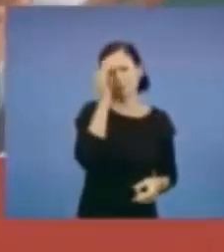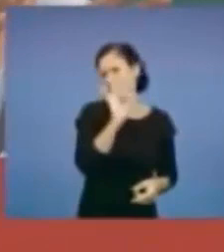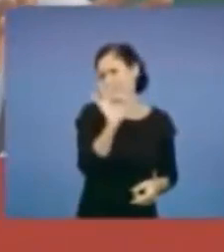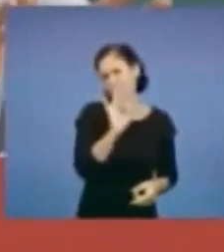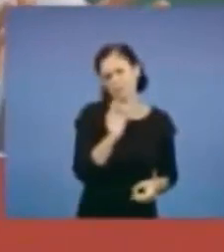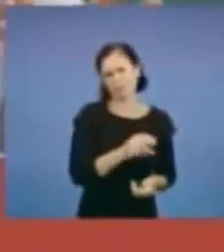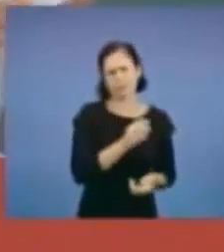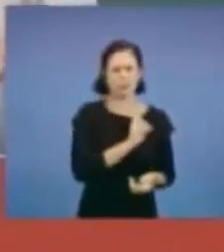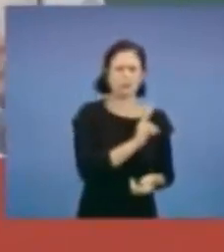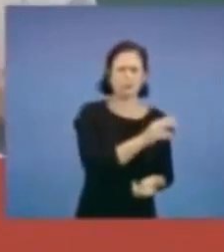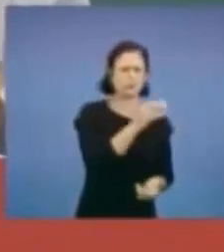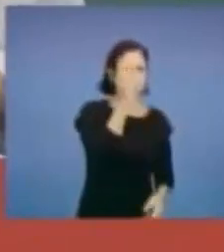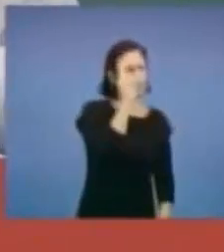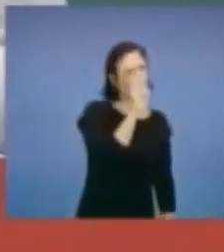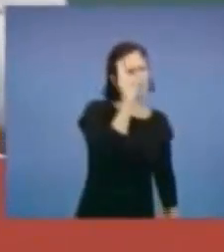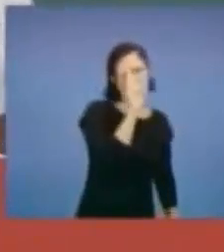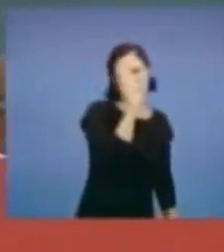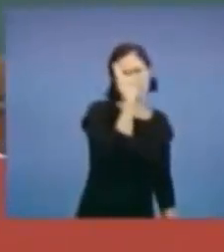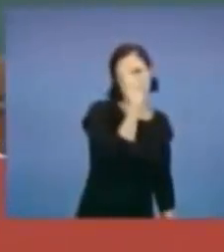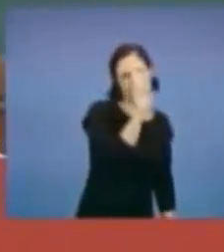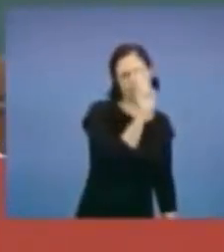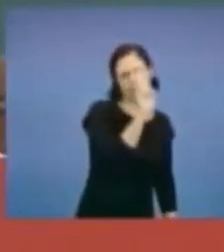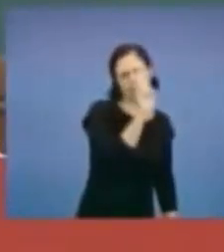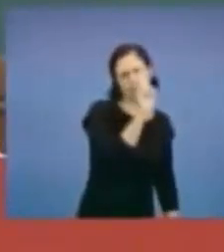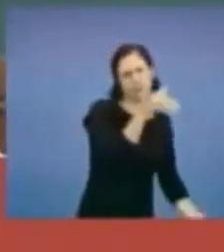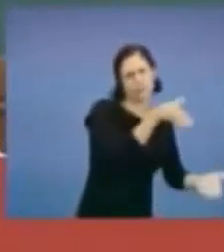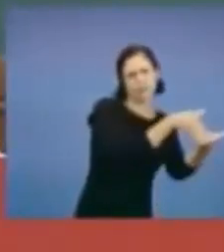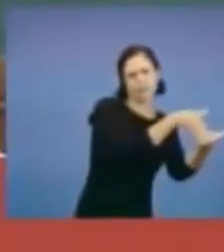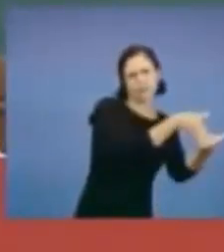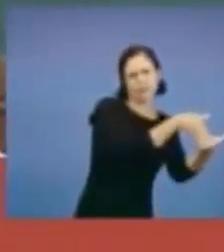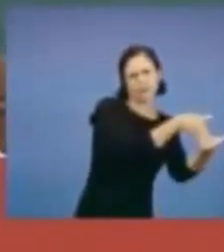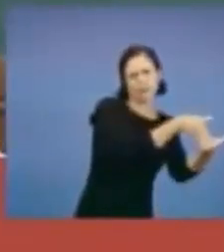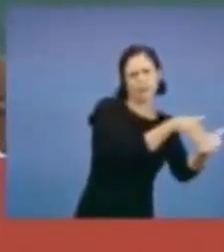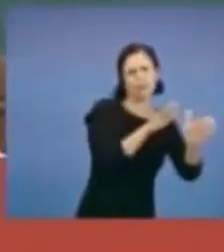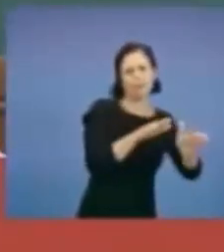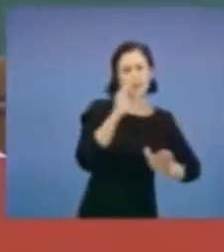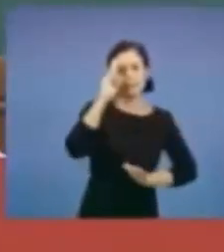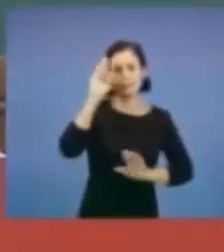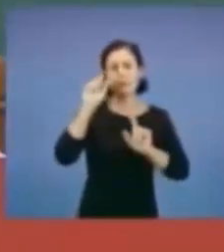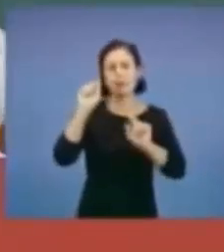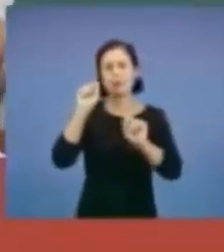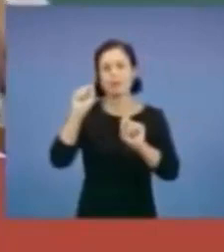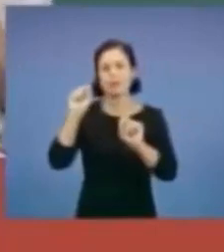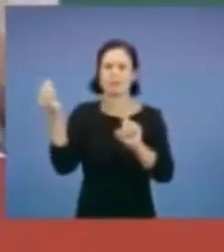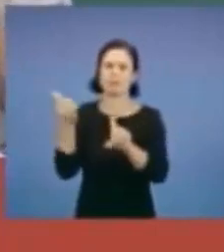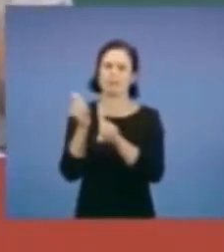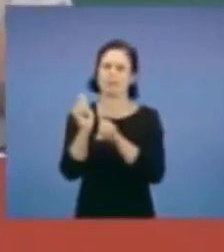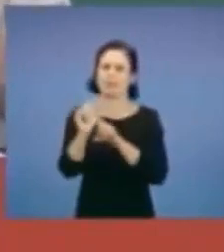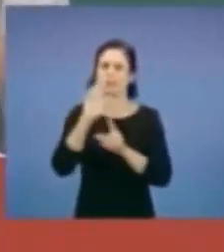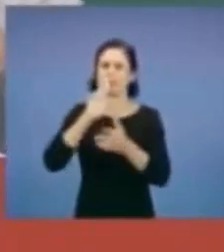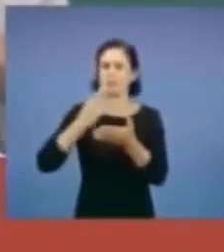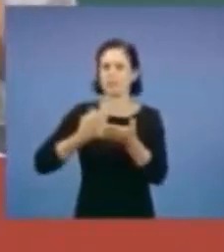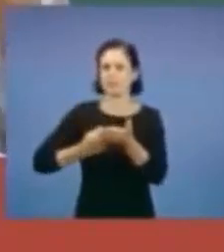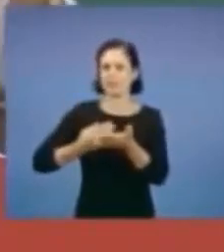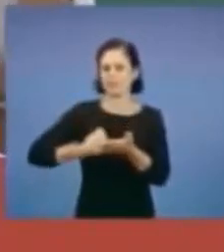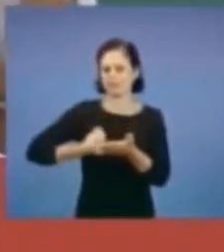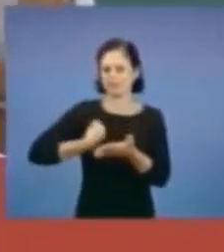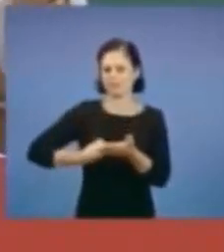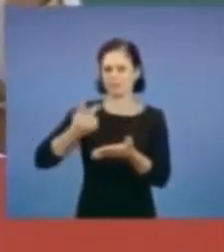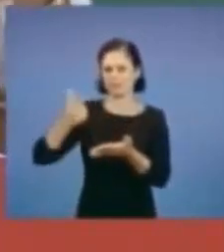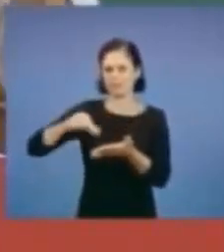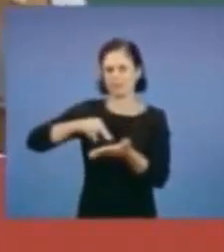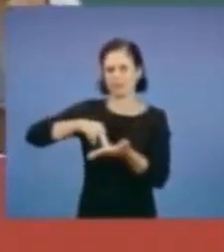is what many people don't understand. People remains in the historical, but the most important aspect is the prophetic, is the result